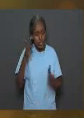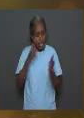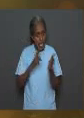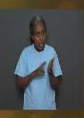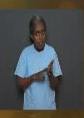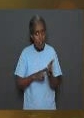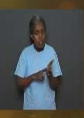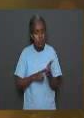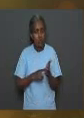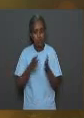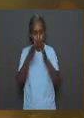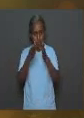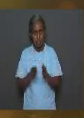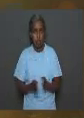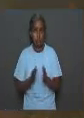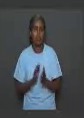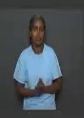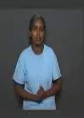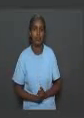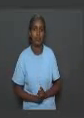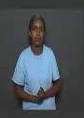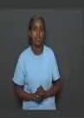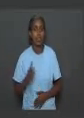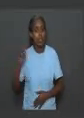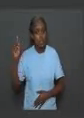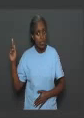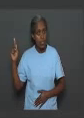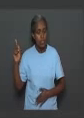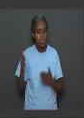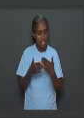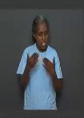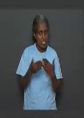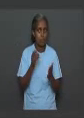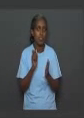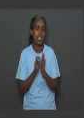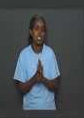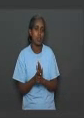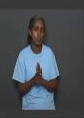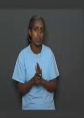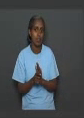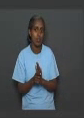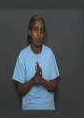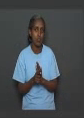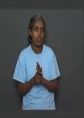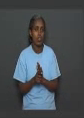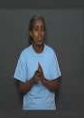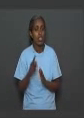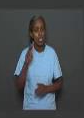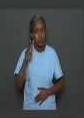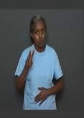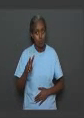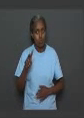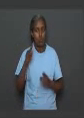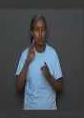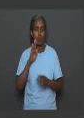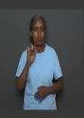to determinants. Here is a simple example of a